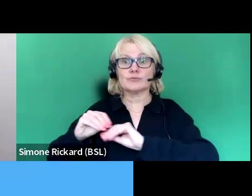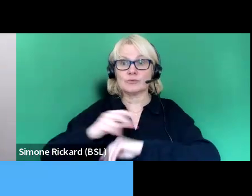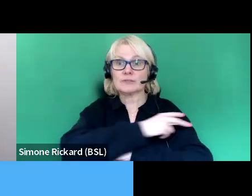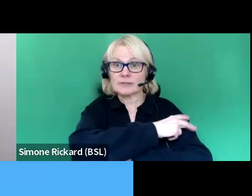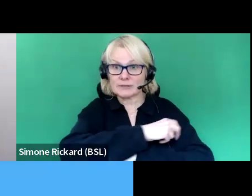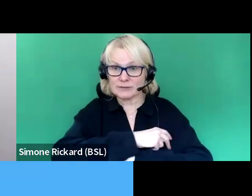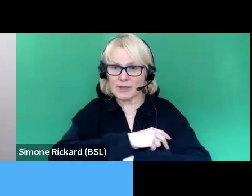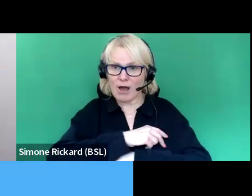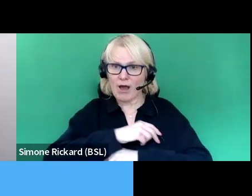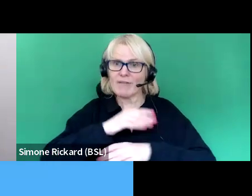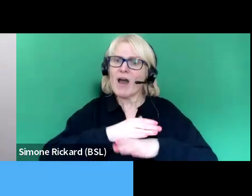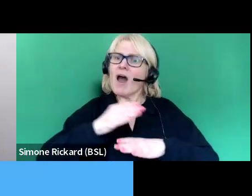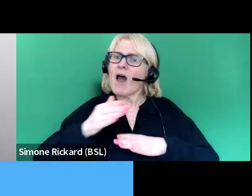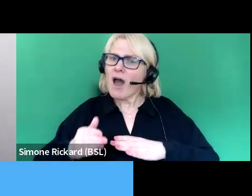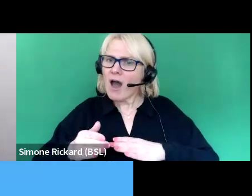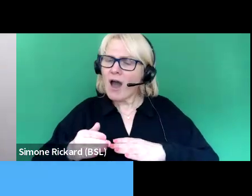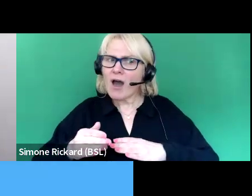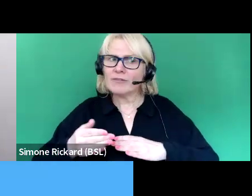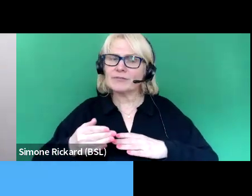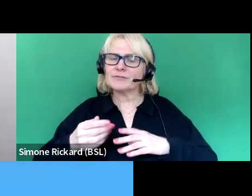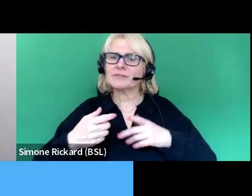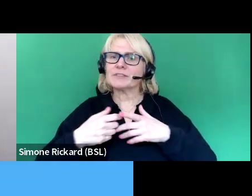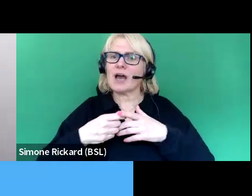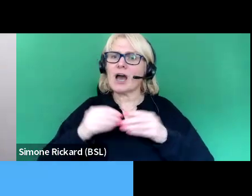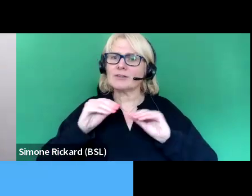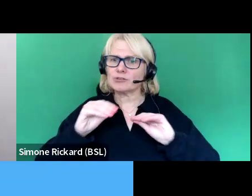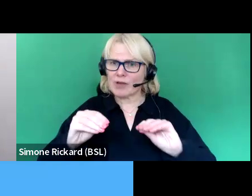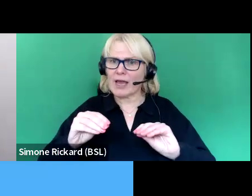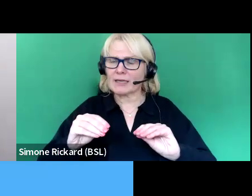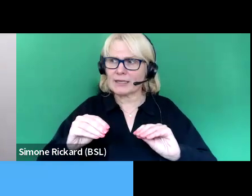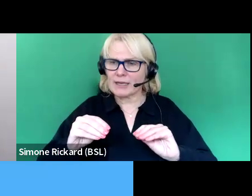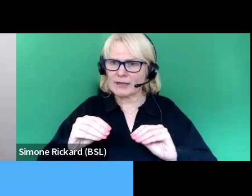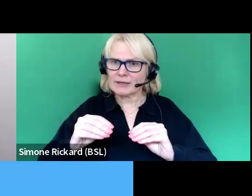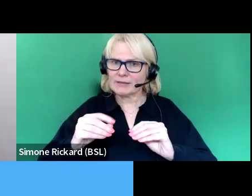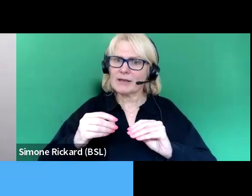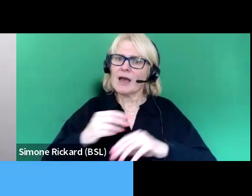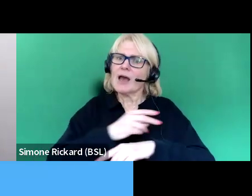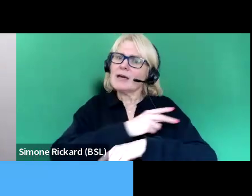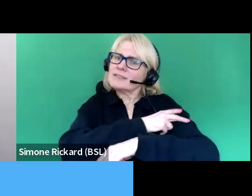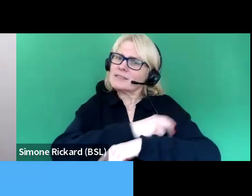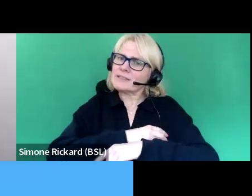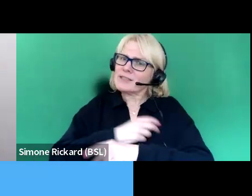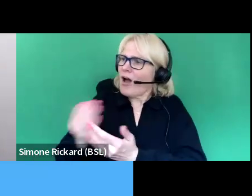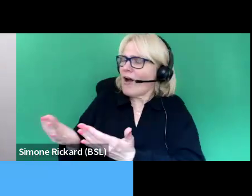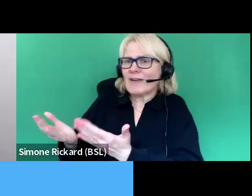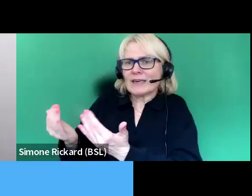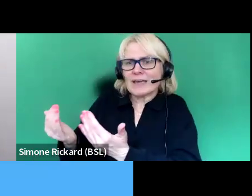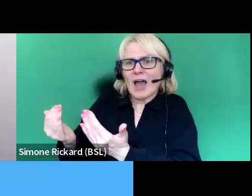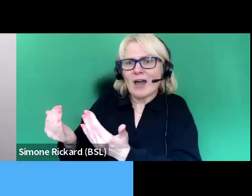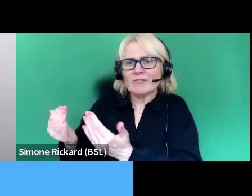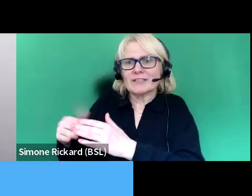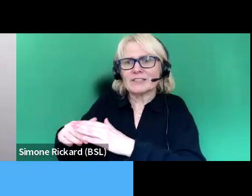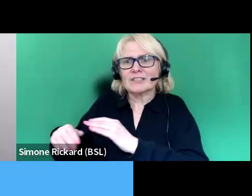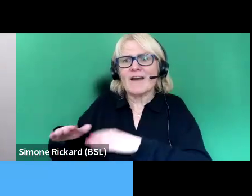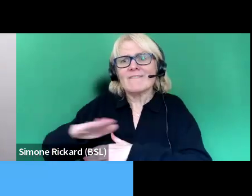that training, current employees were encouraging family members and friends of theirs who had disabilities to